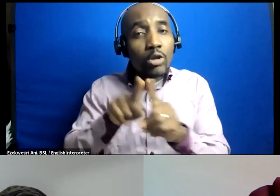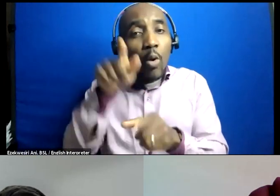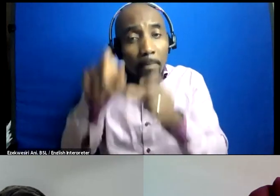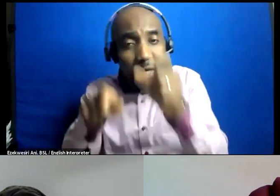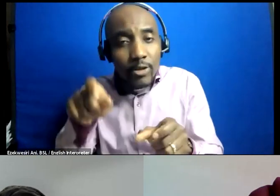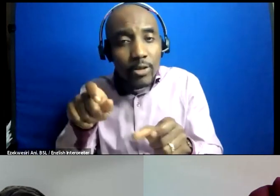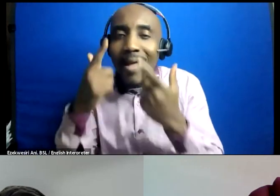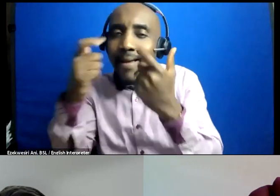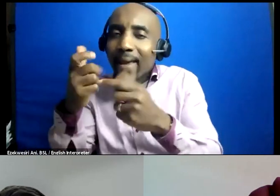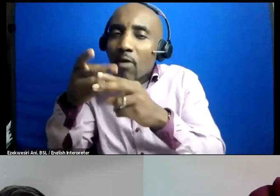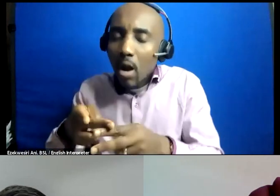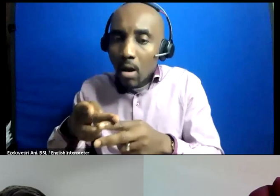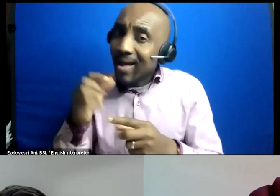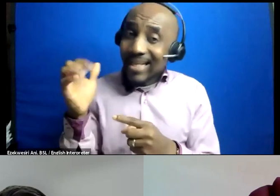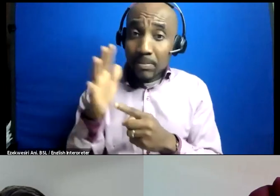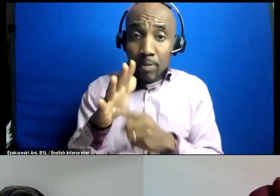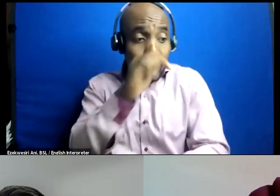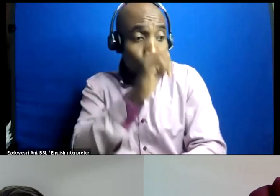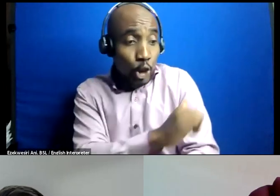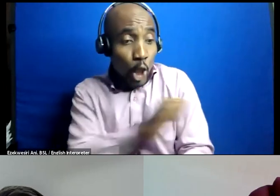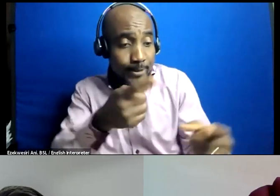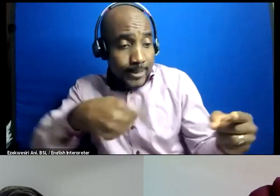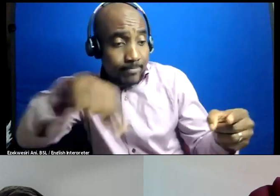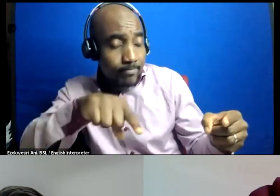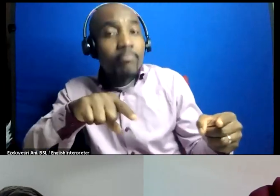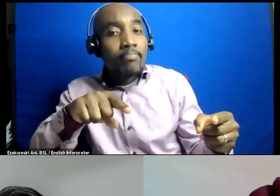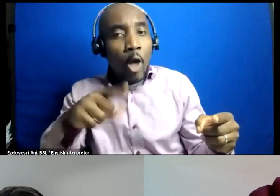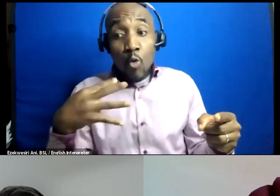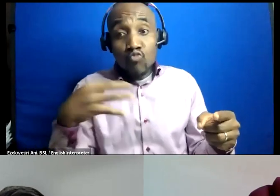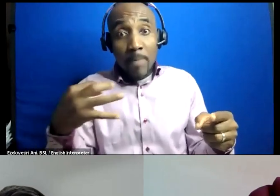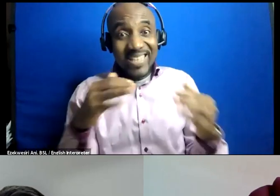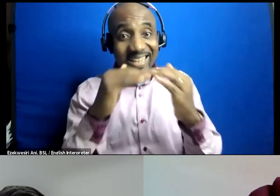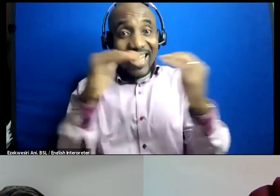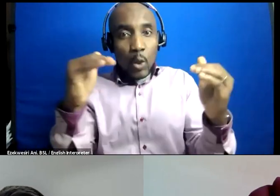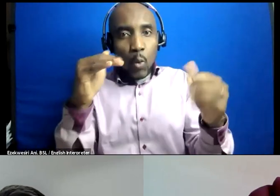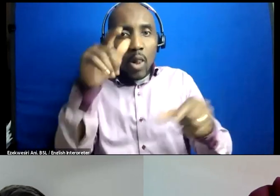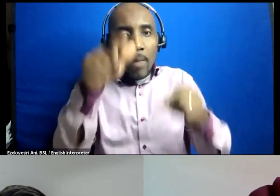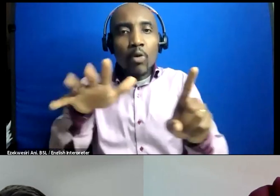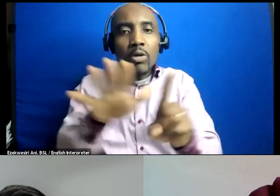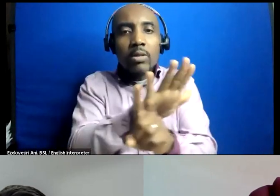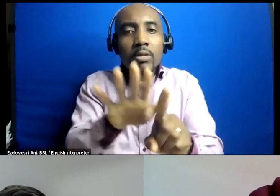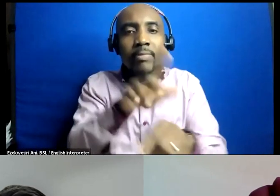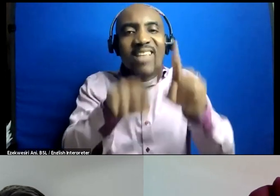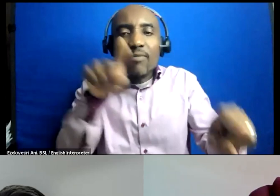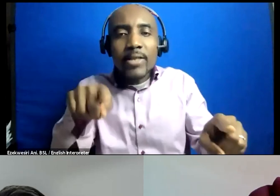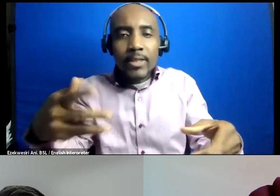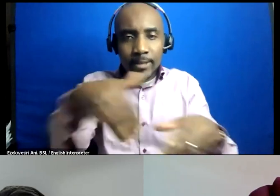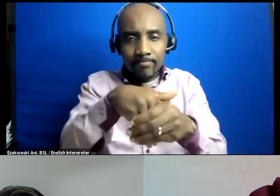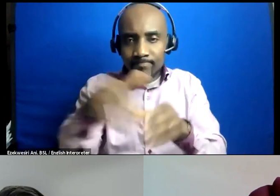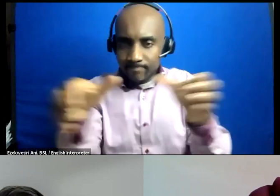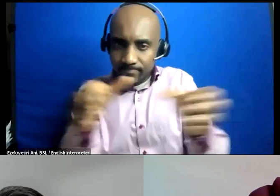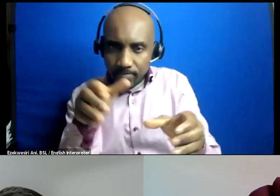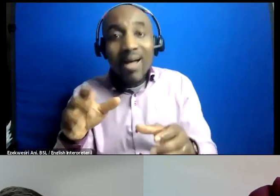It's imperative that the nursing workforce is representative of the people we care for. As Kojo eloquently outlined